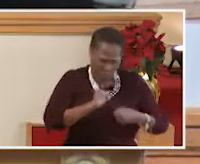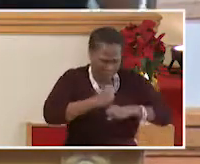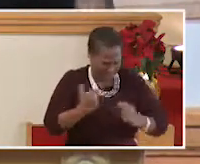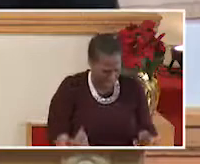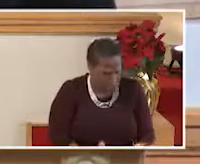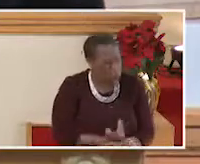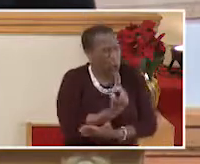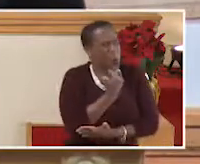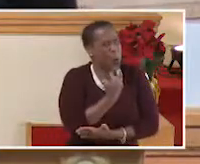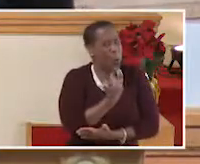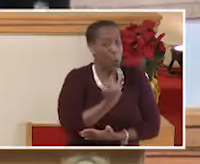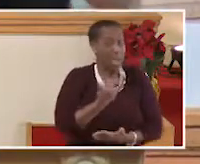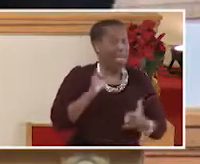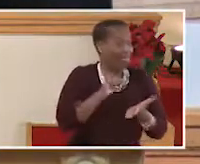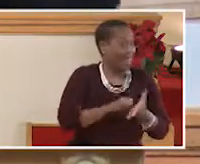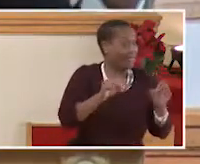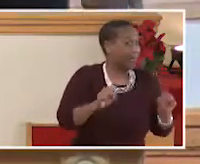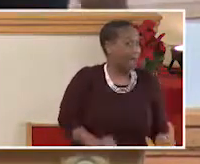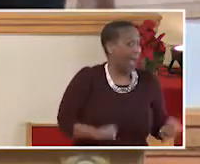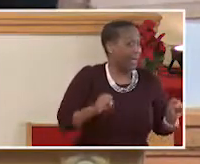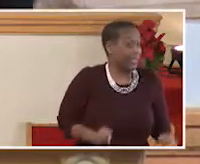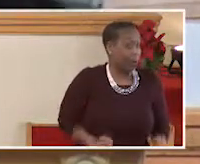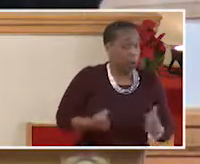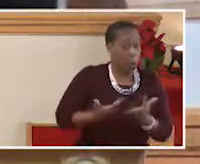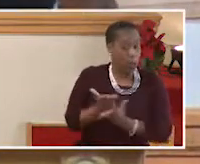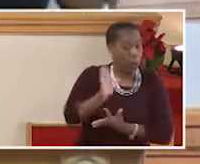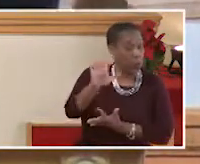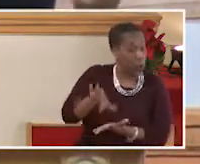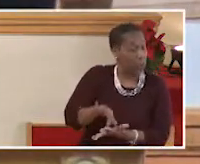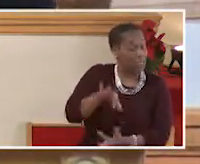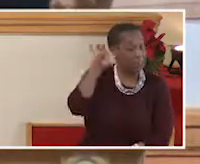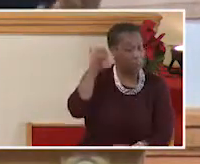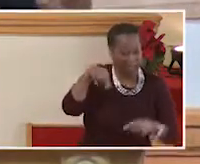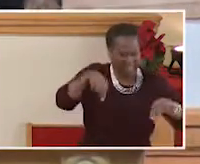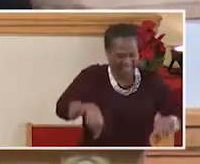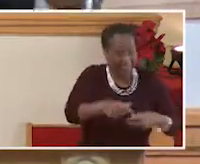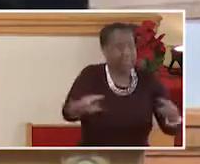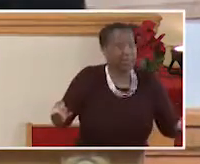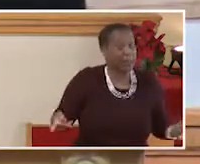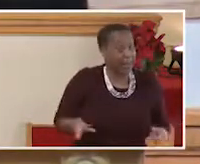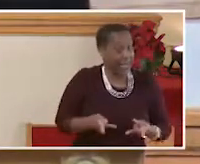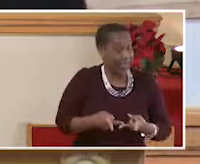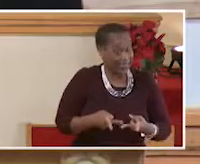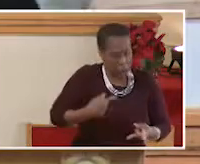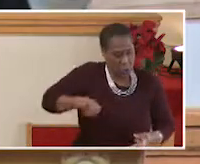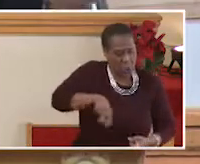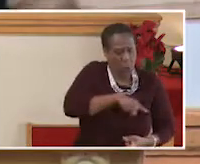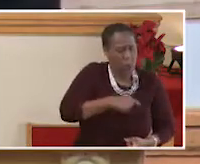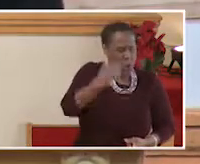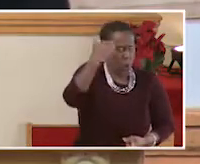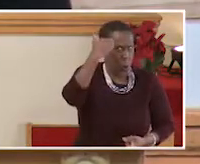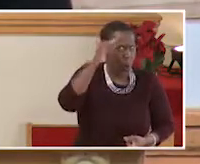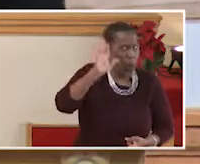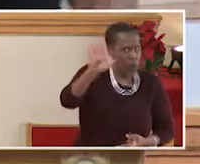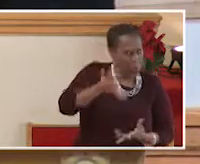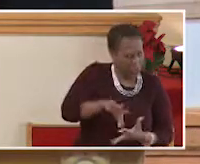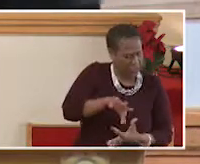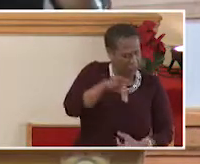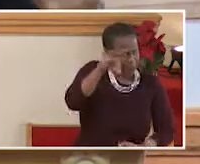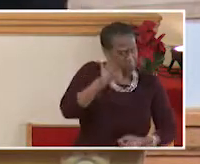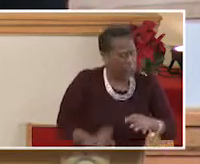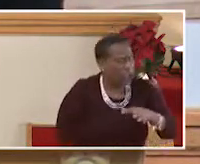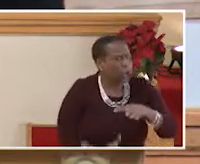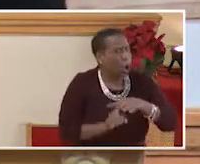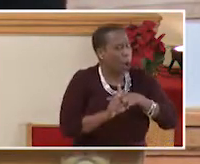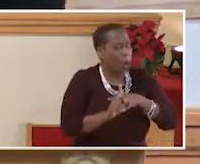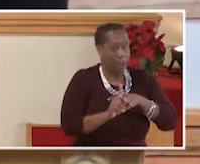know that that is only possible through your spirit being in this place, God. And we know that when your spirit shows up, God, it shows